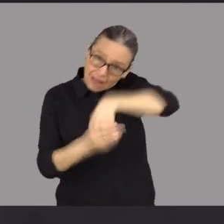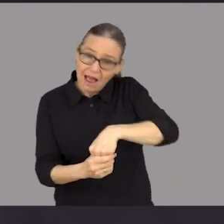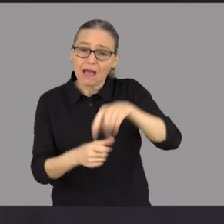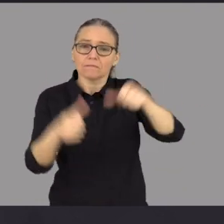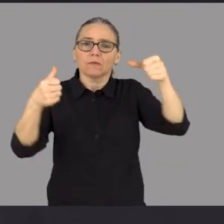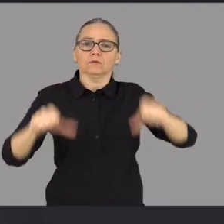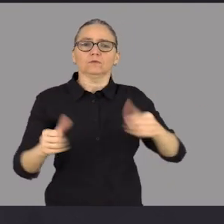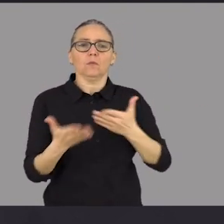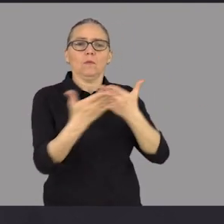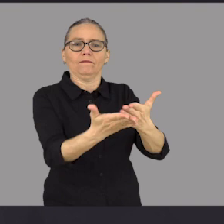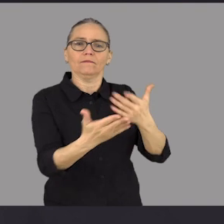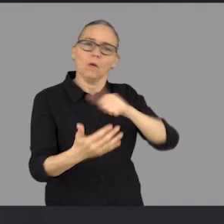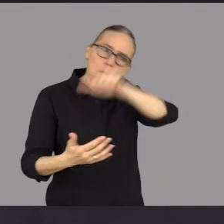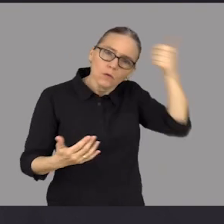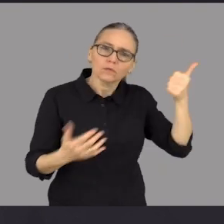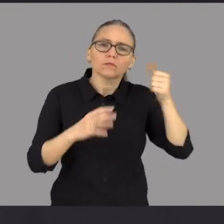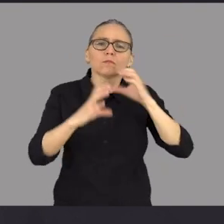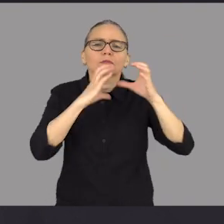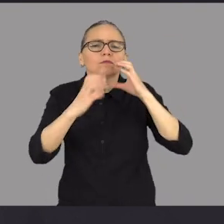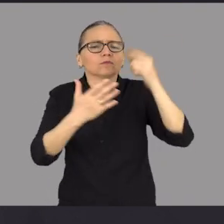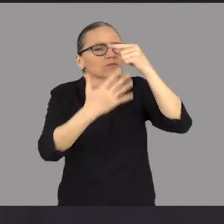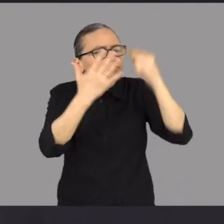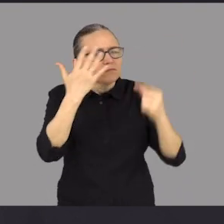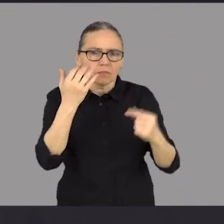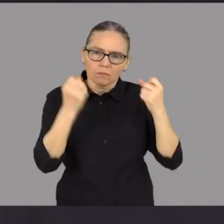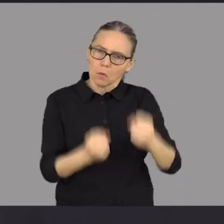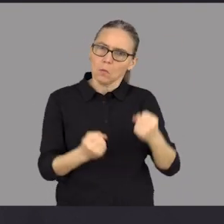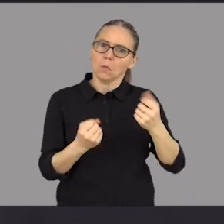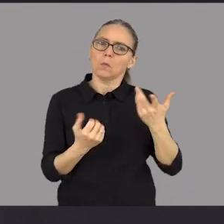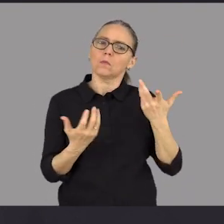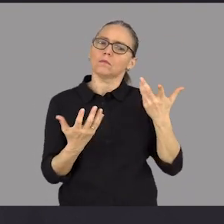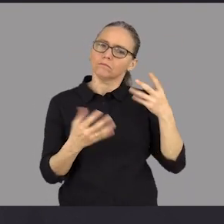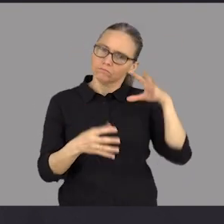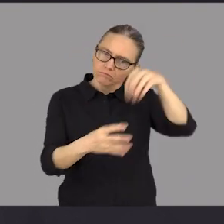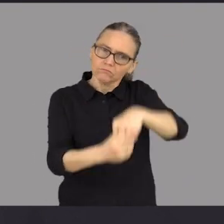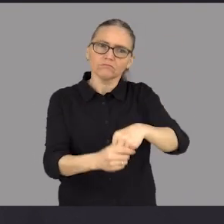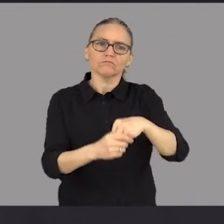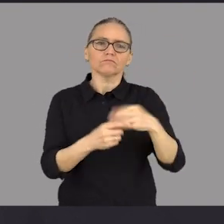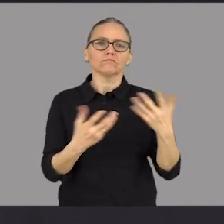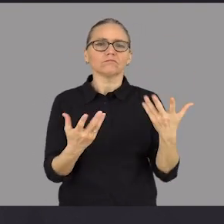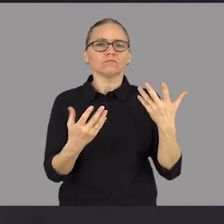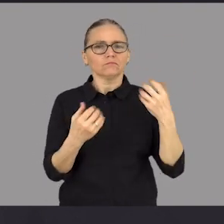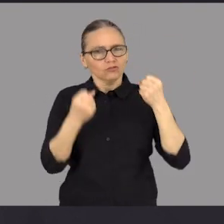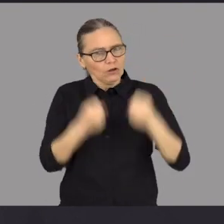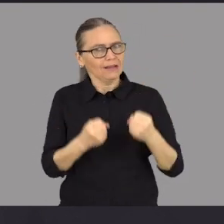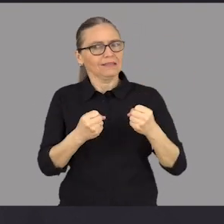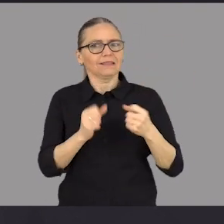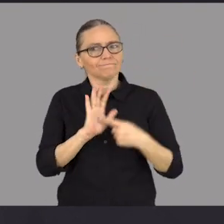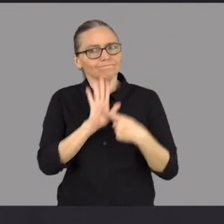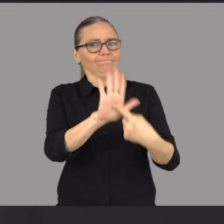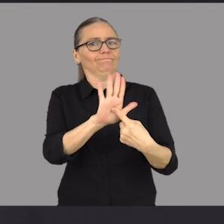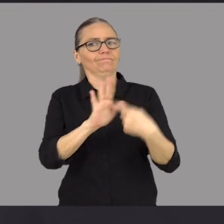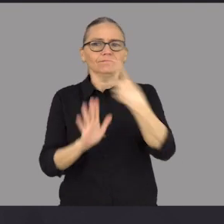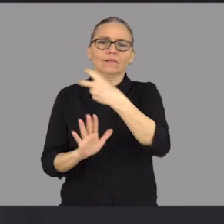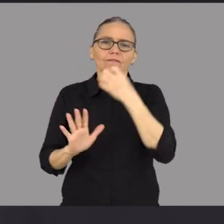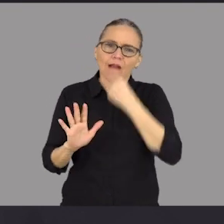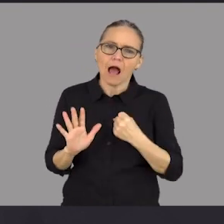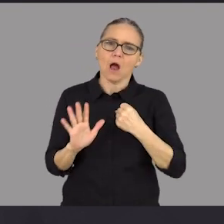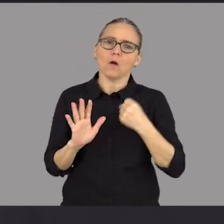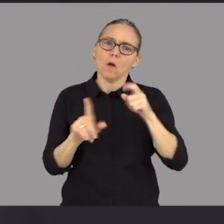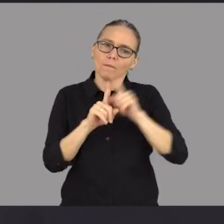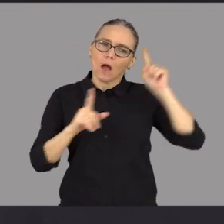other communications can help solidify and represent your values as an inclusive employer.